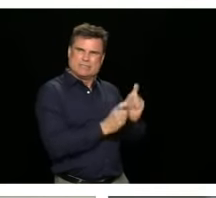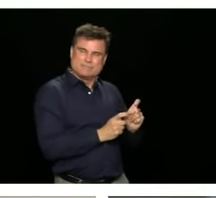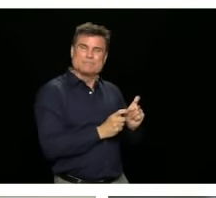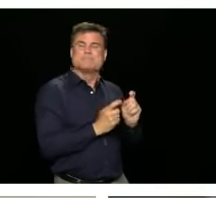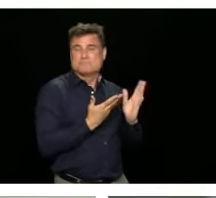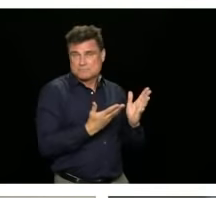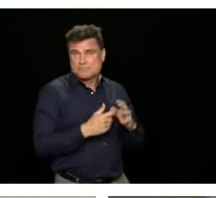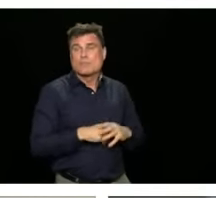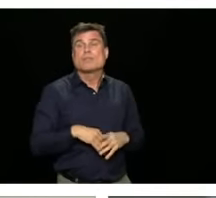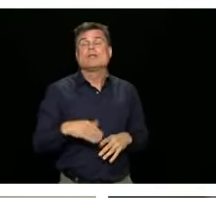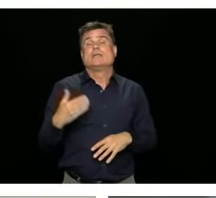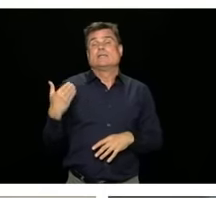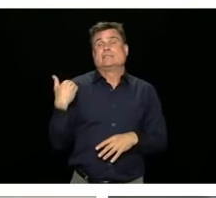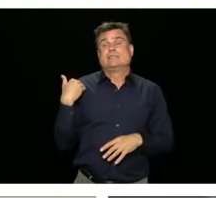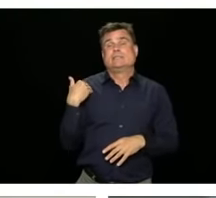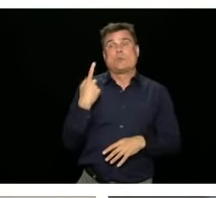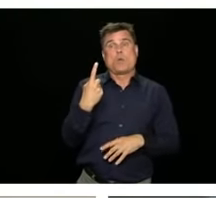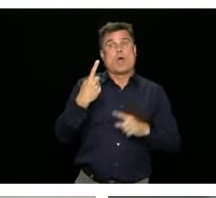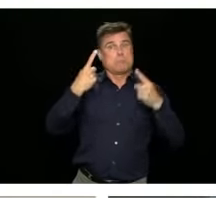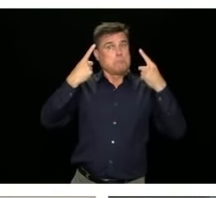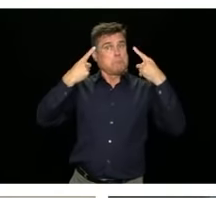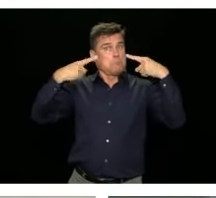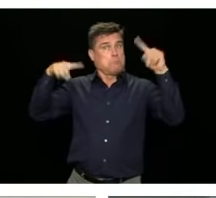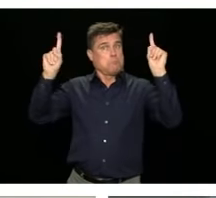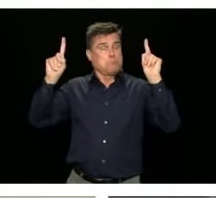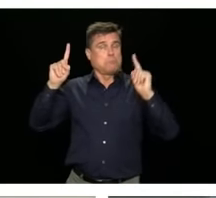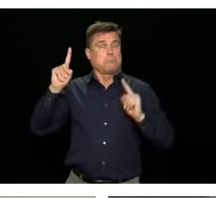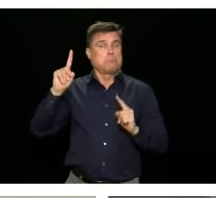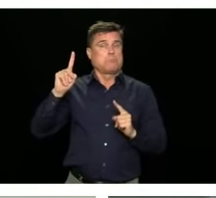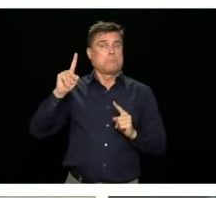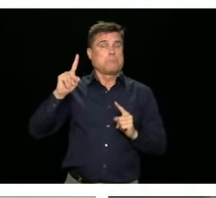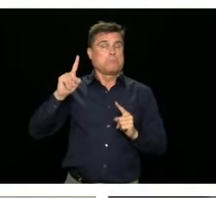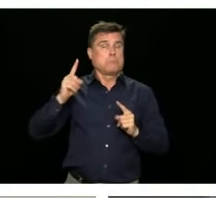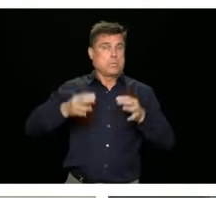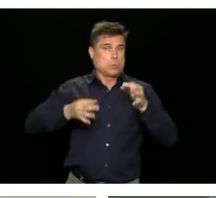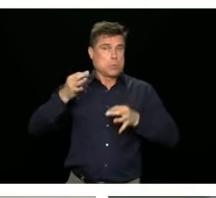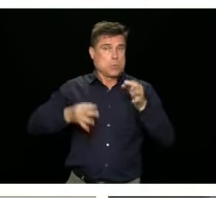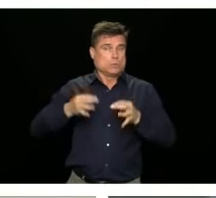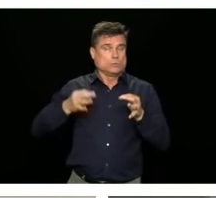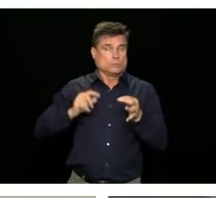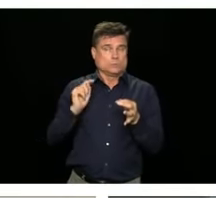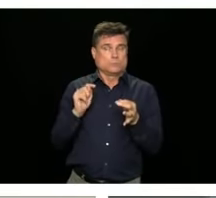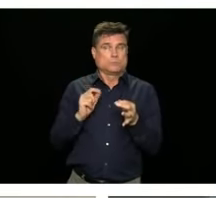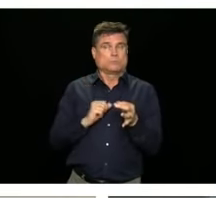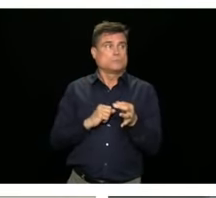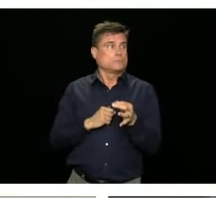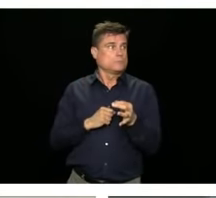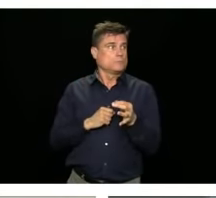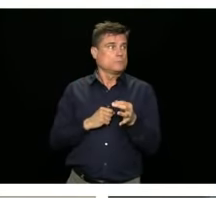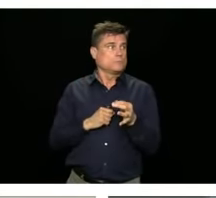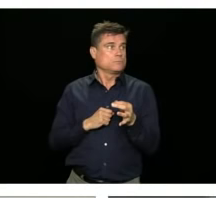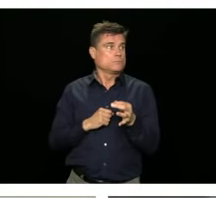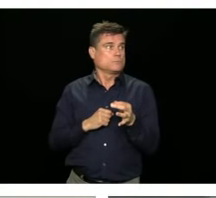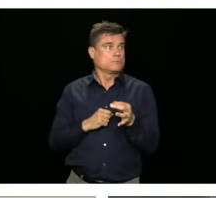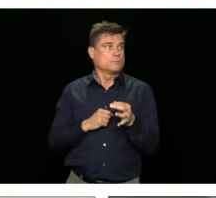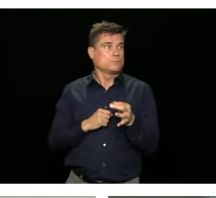by some fantastic lawyers and Atira, called Campbell and the Vancouver Police